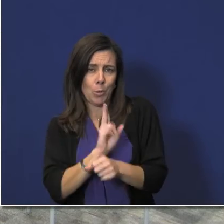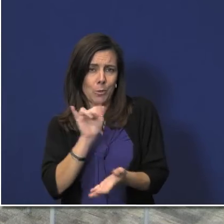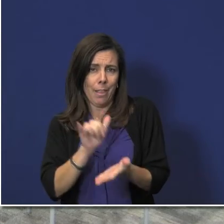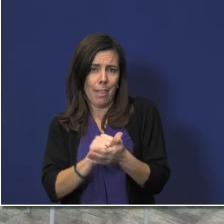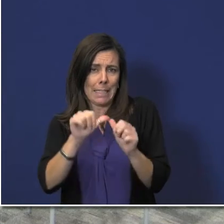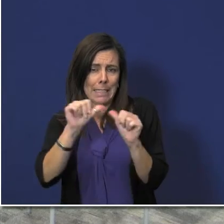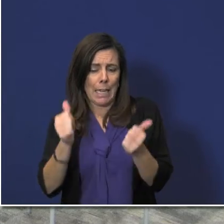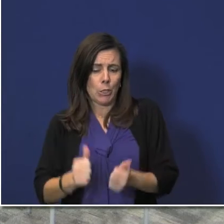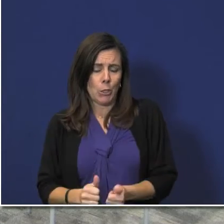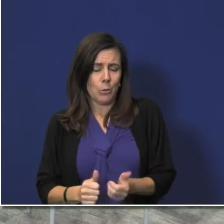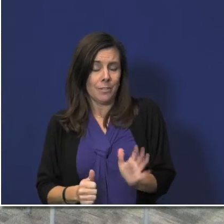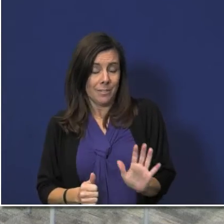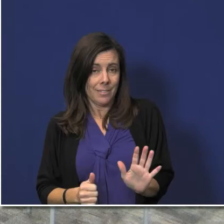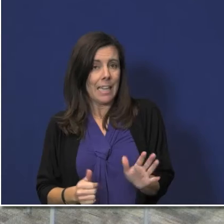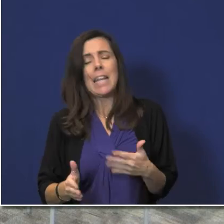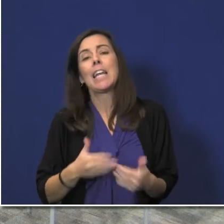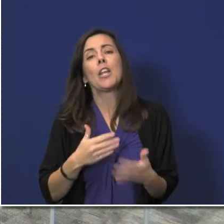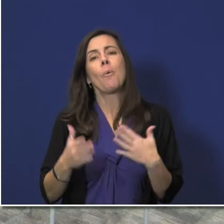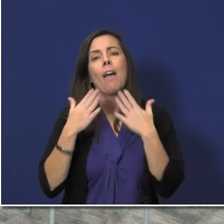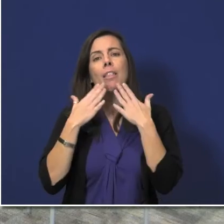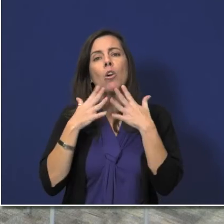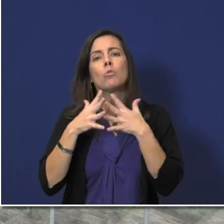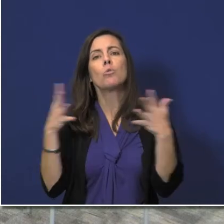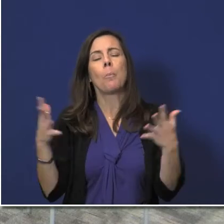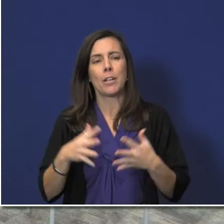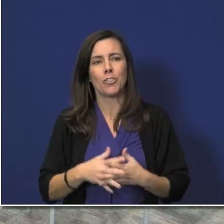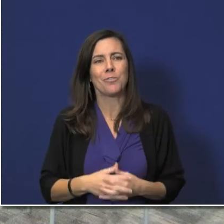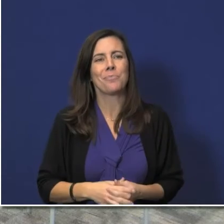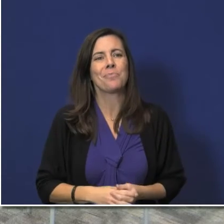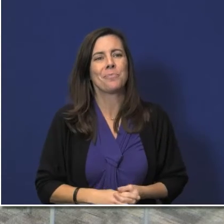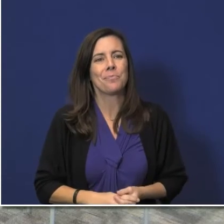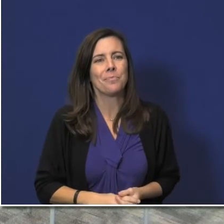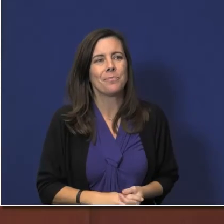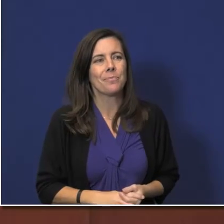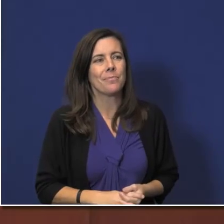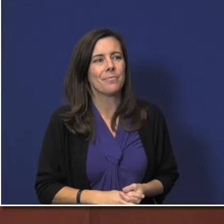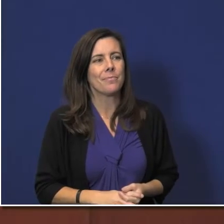anyway, thank y'all very much. Appreciate it. Thank you. Thank you so much.